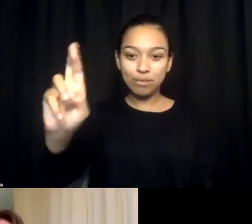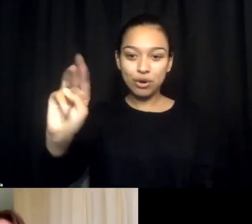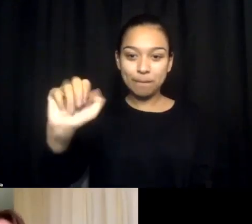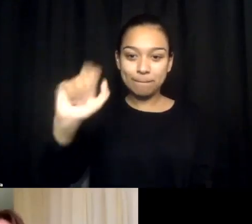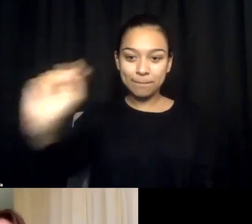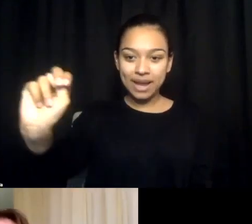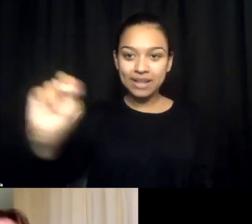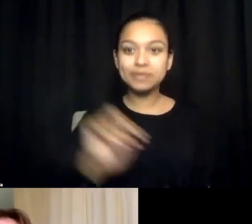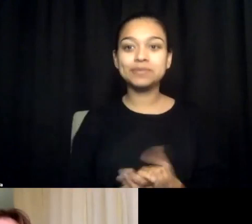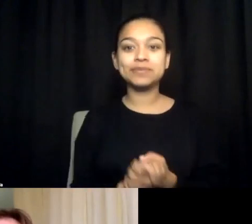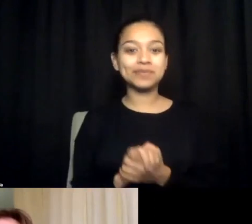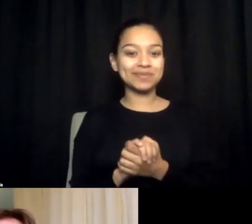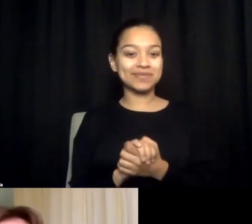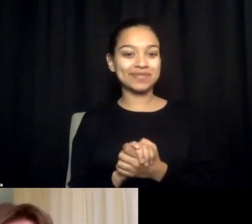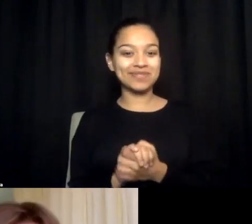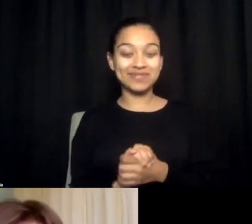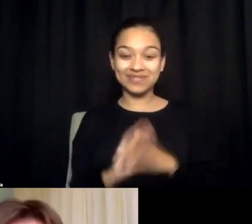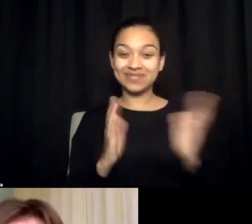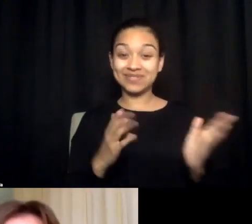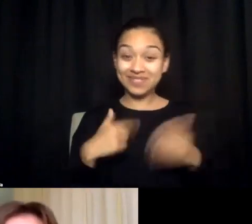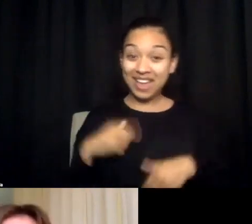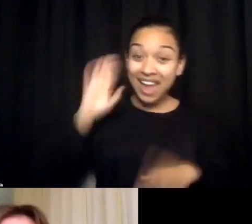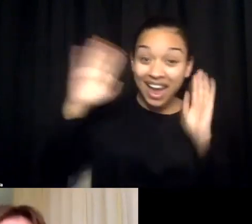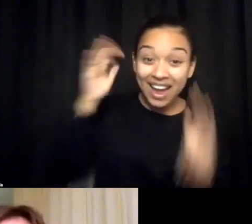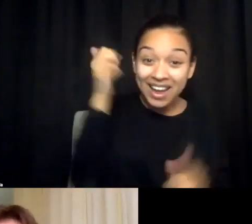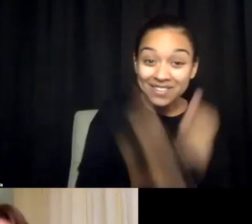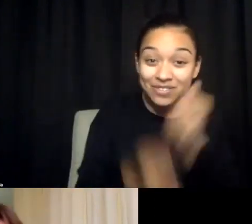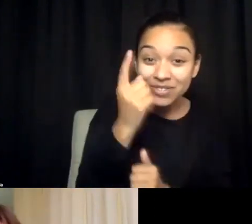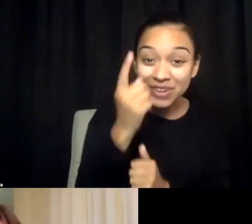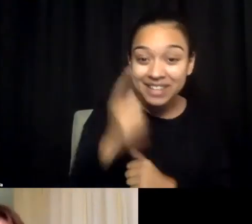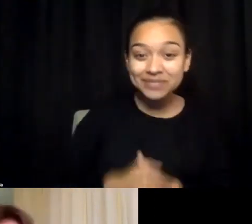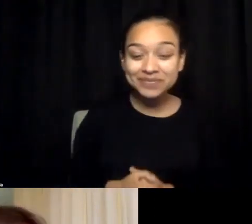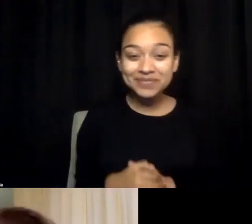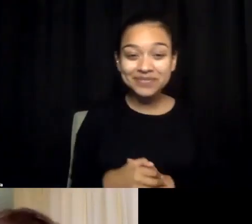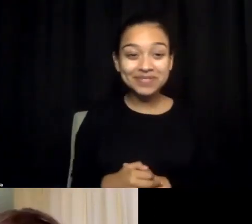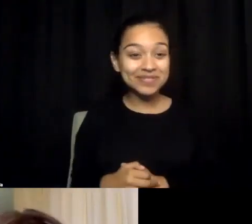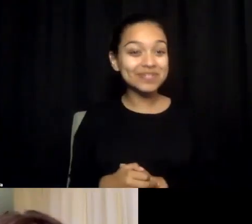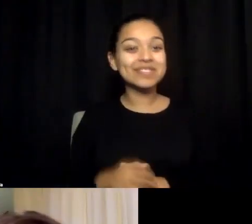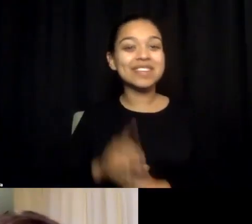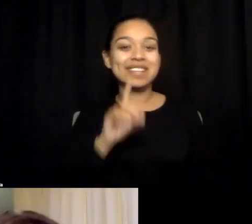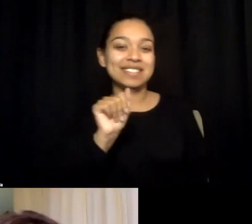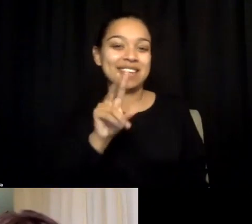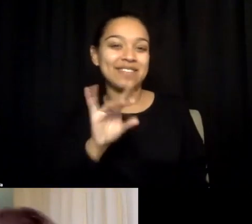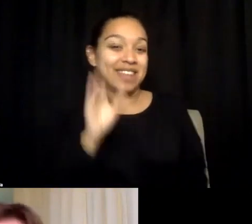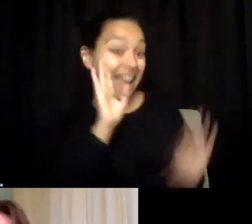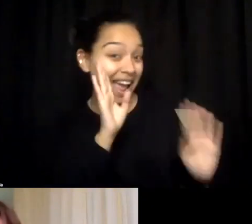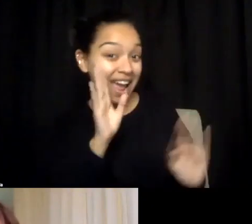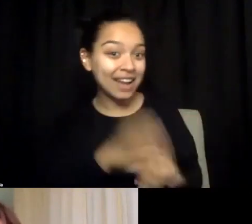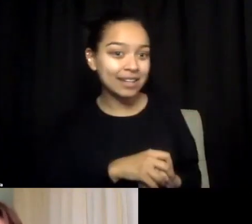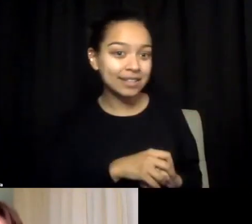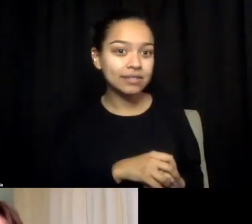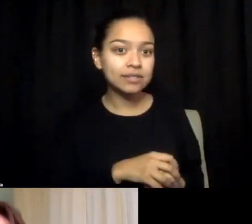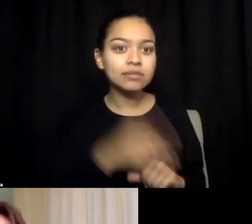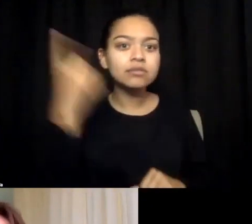Stan Zimmerman. There he is. Hi. Hello, everyone. Hey. Is Julian in the room? I